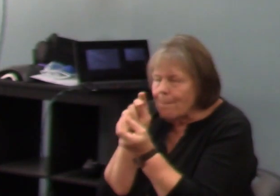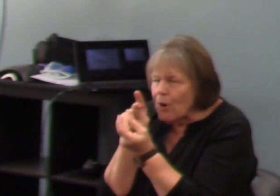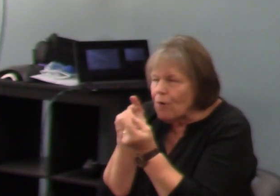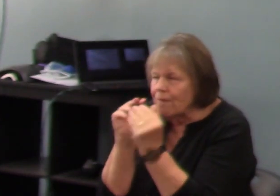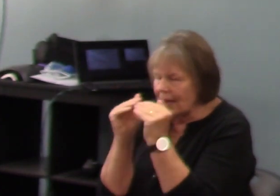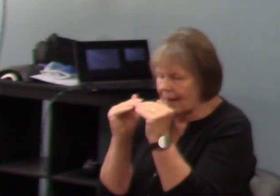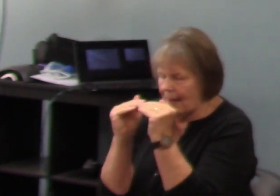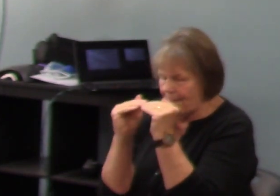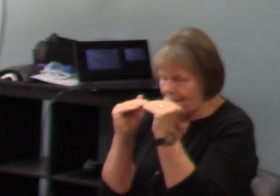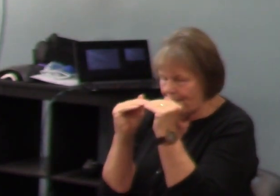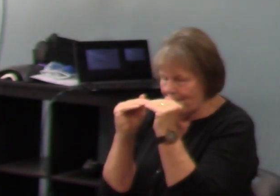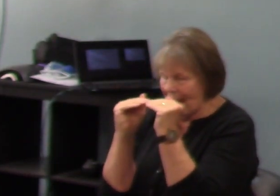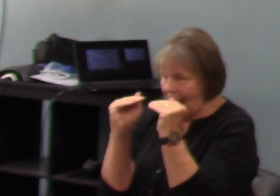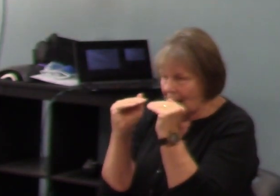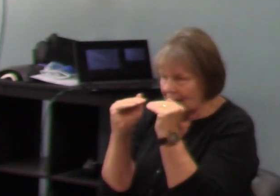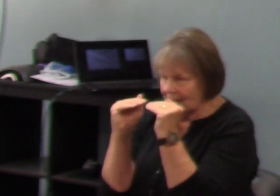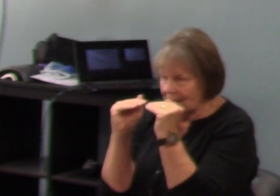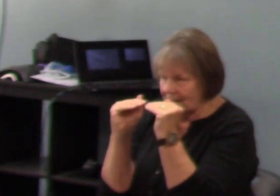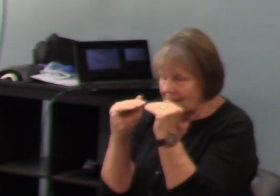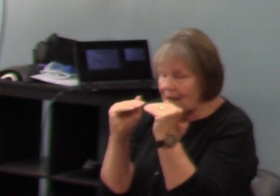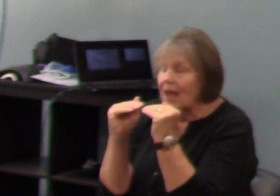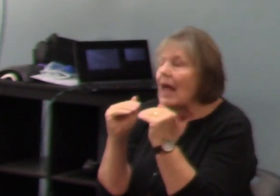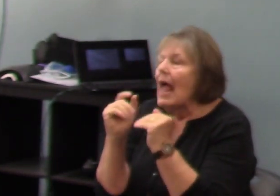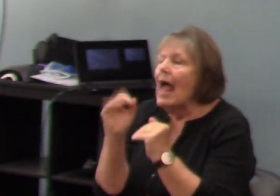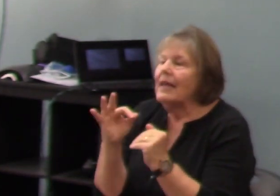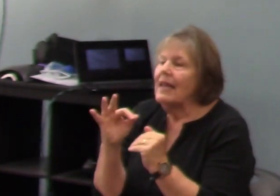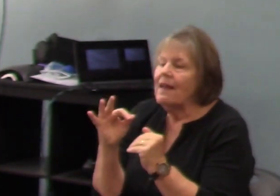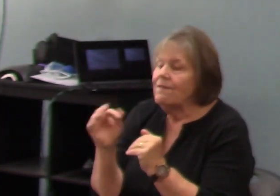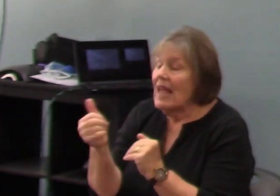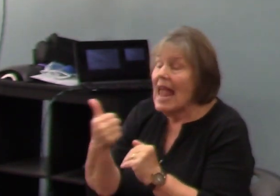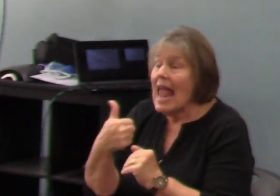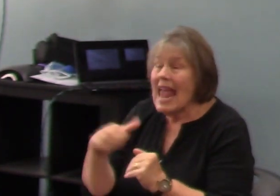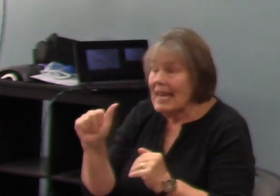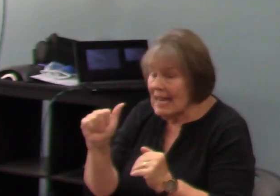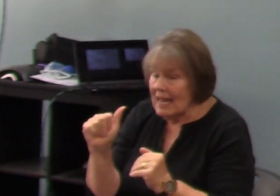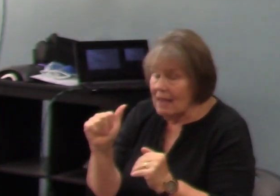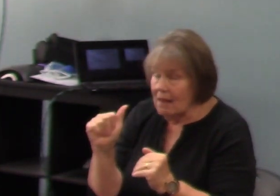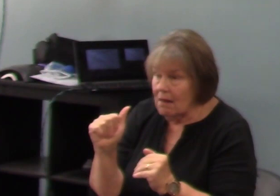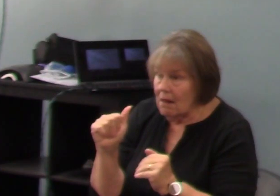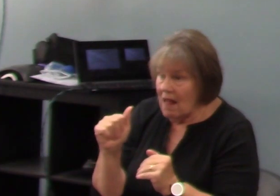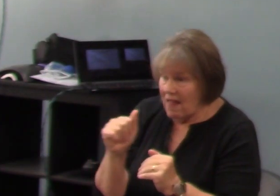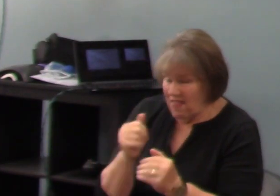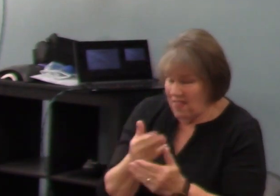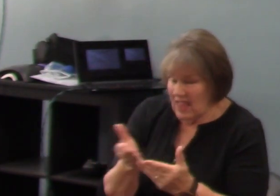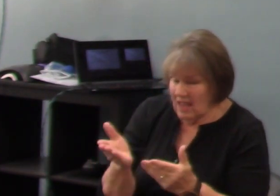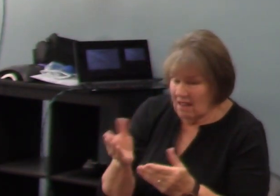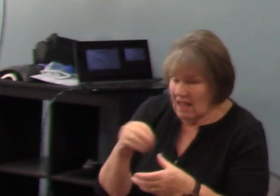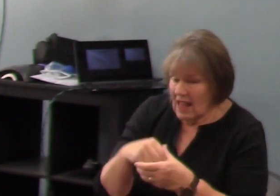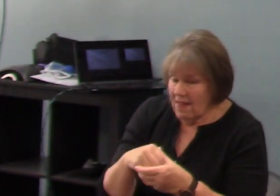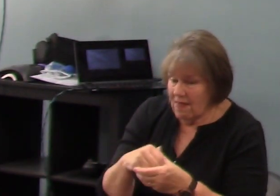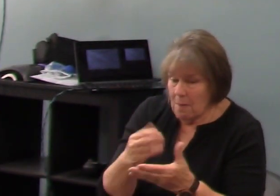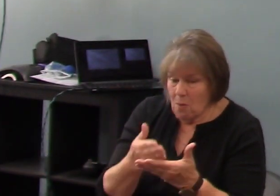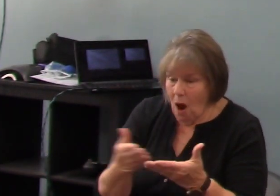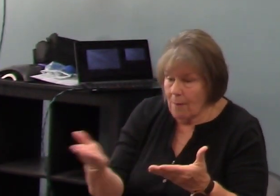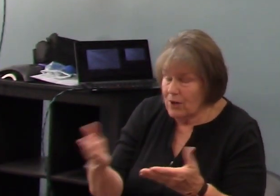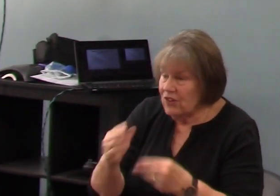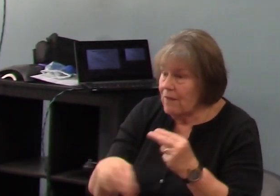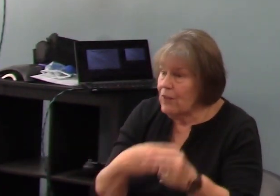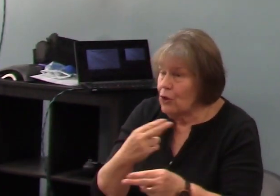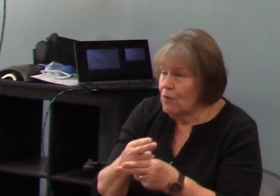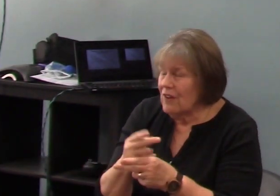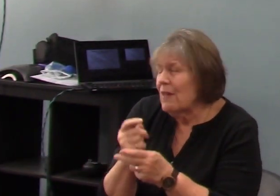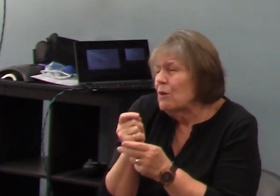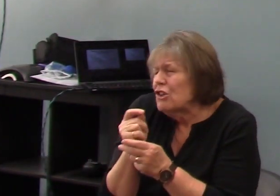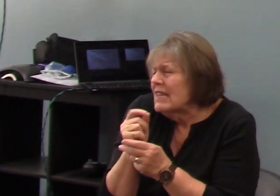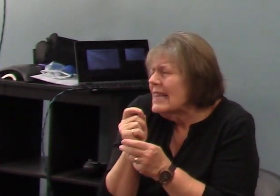what we see is if any of those attributes, the innate properties of the universe, were just a little bit different, not only do we not exist as humans,